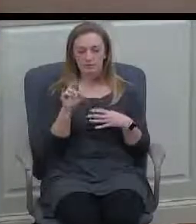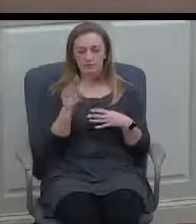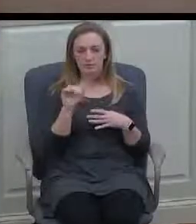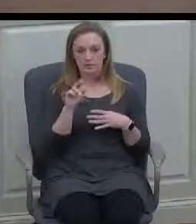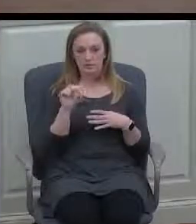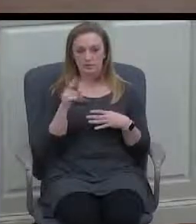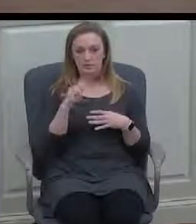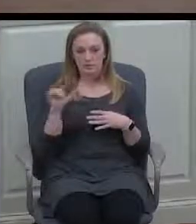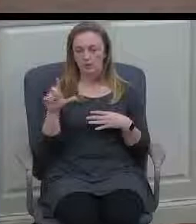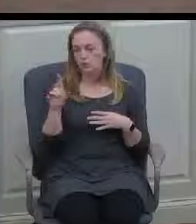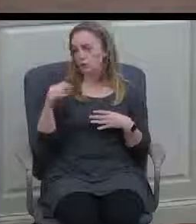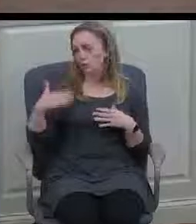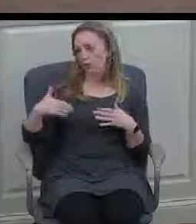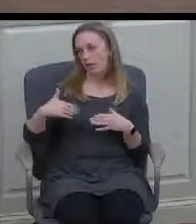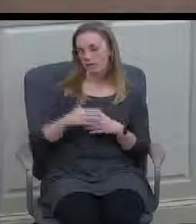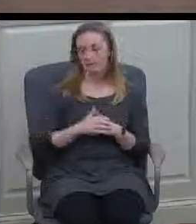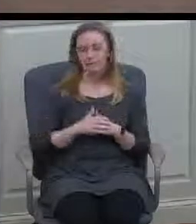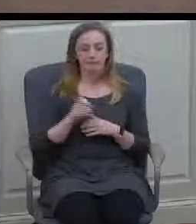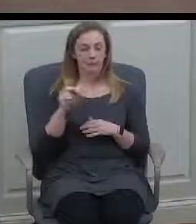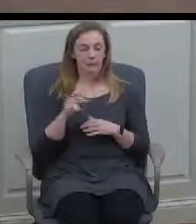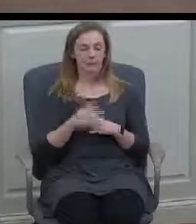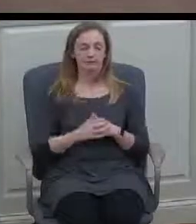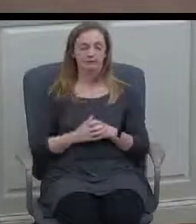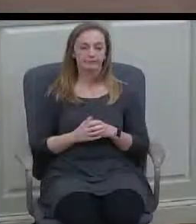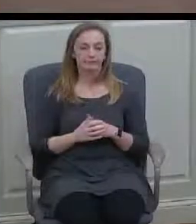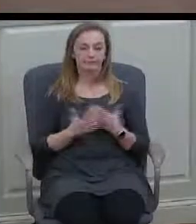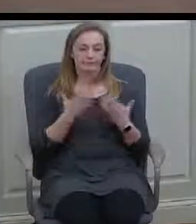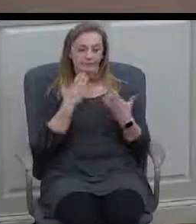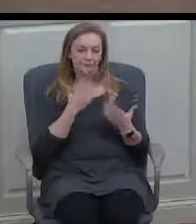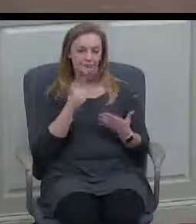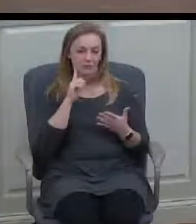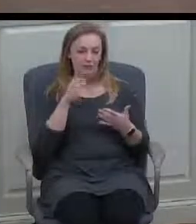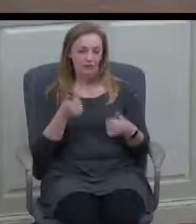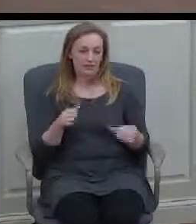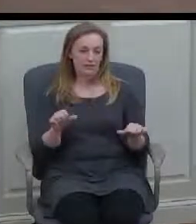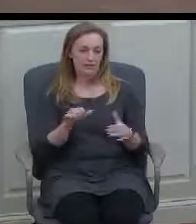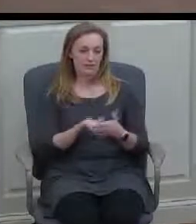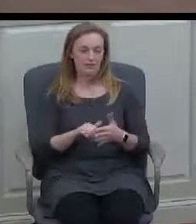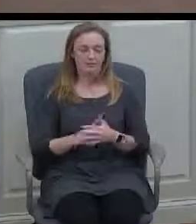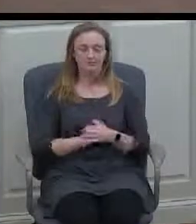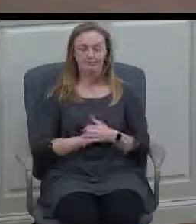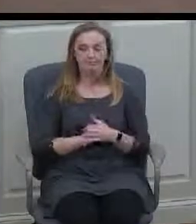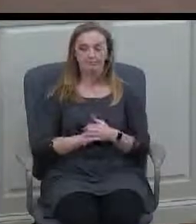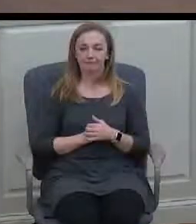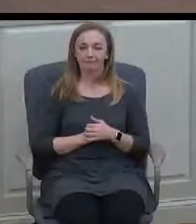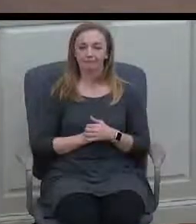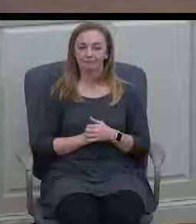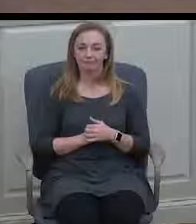as yet? of yet. Not yet? Okay. Well, thanks for your efforts in that.